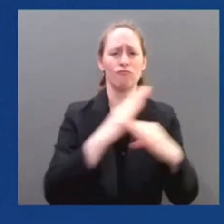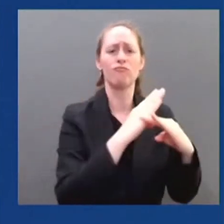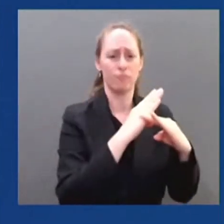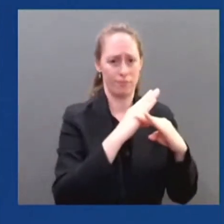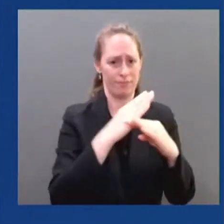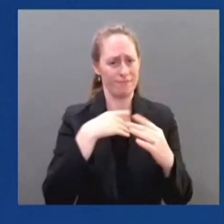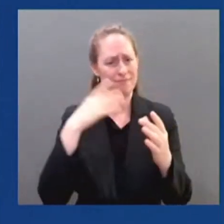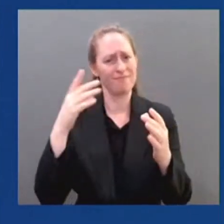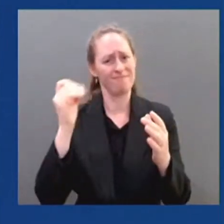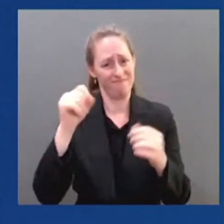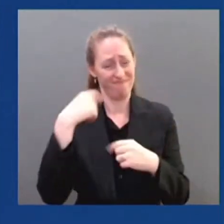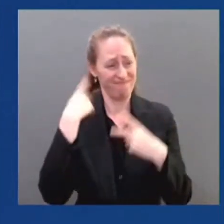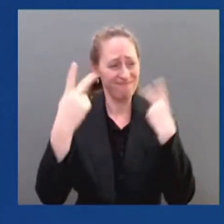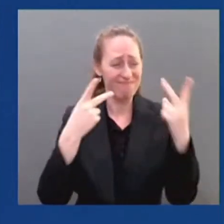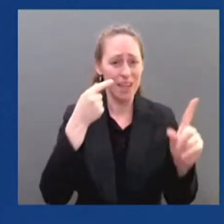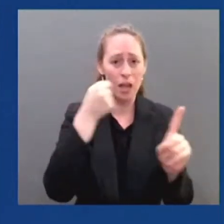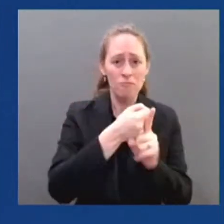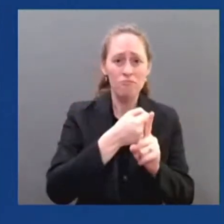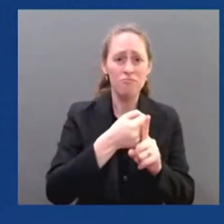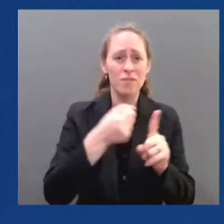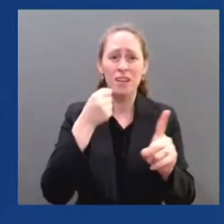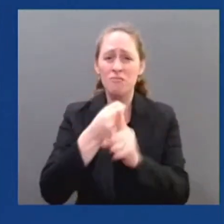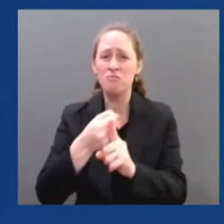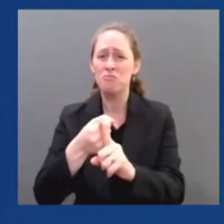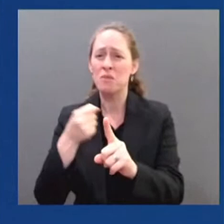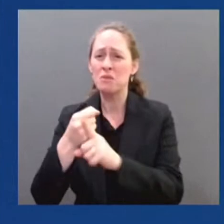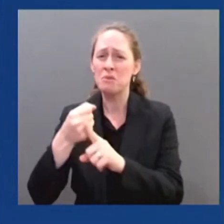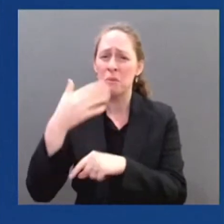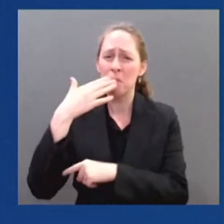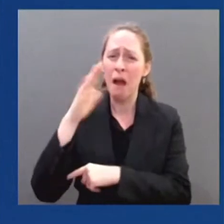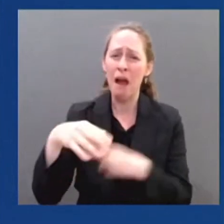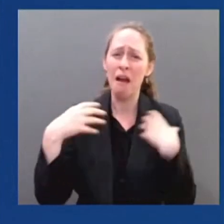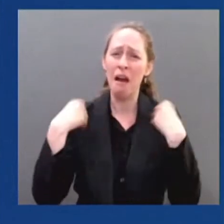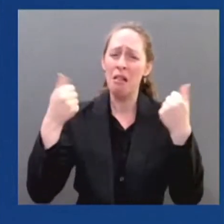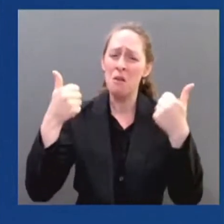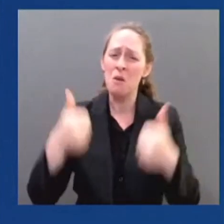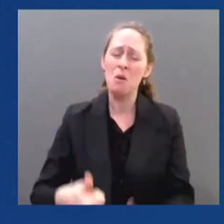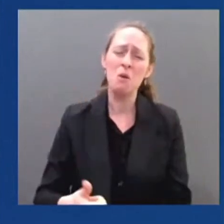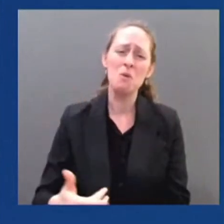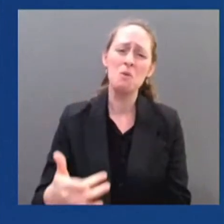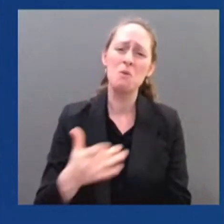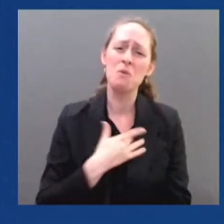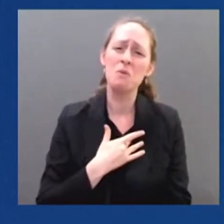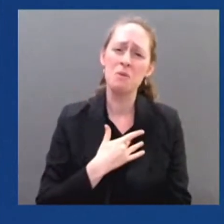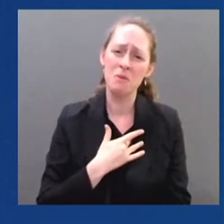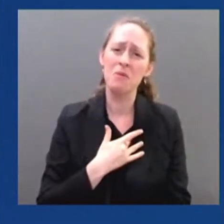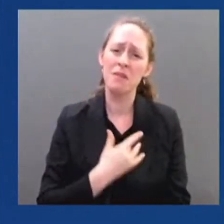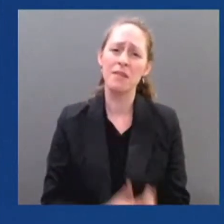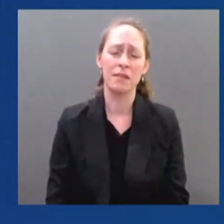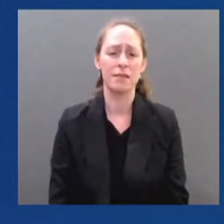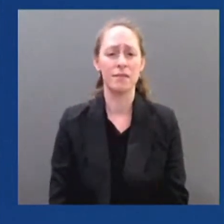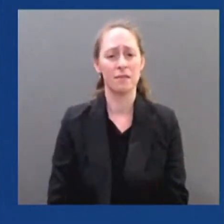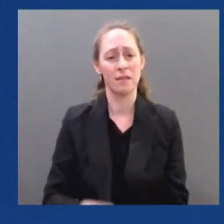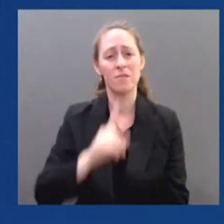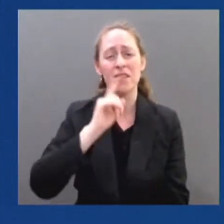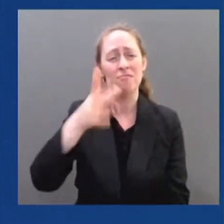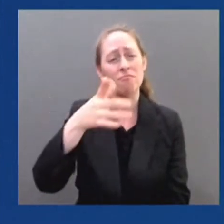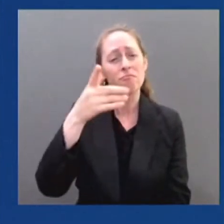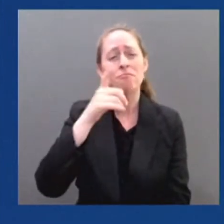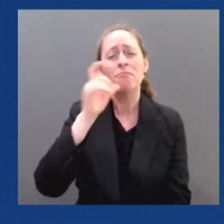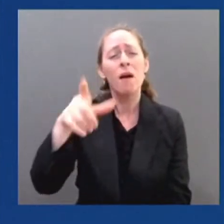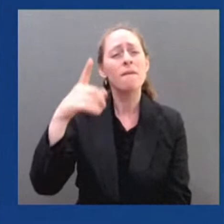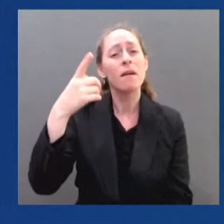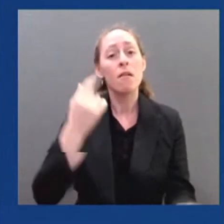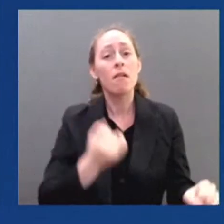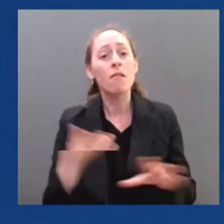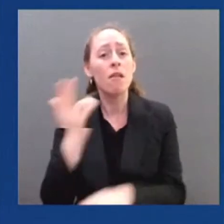the hospitalizations and deaths. Children should not need to be hospitalized. They should not need to go to the ICU to be on a